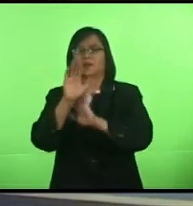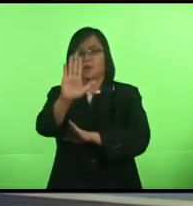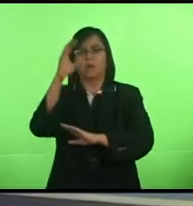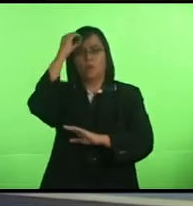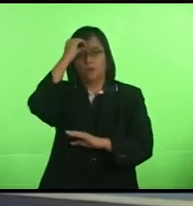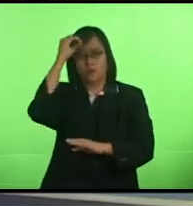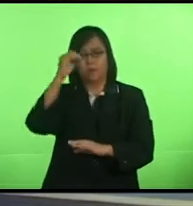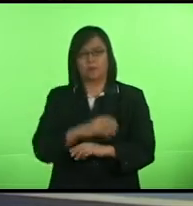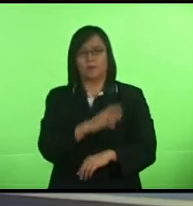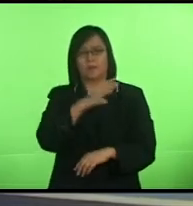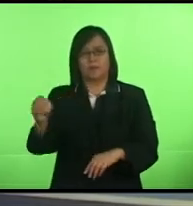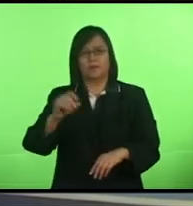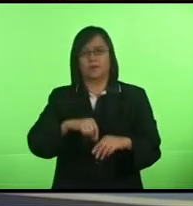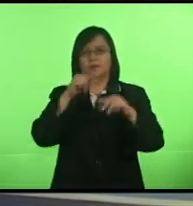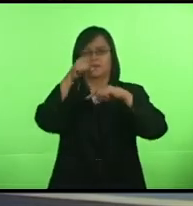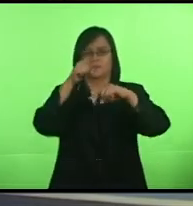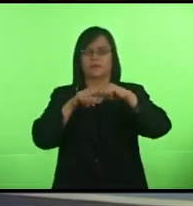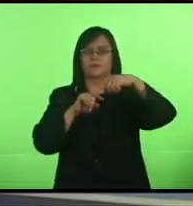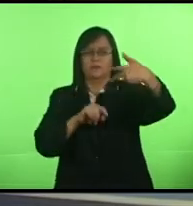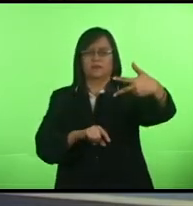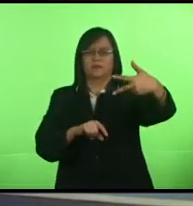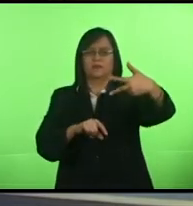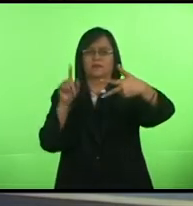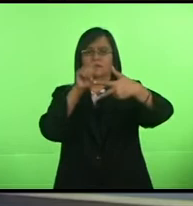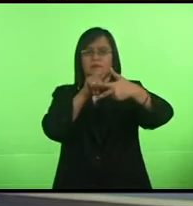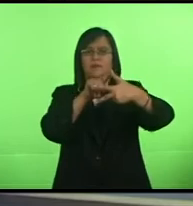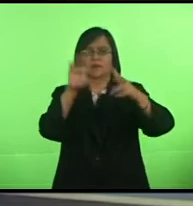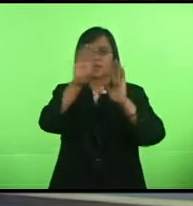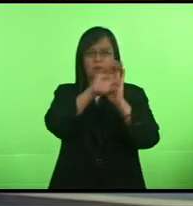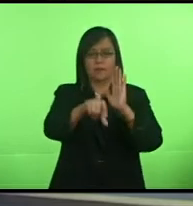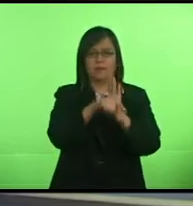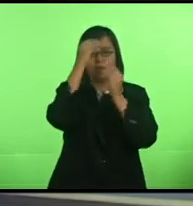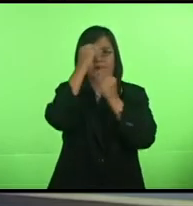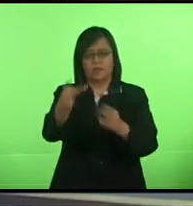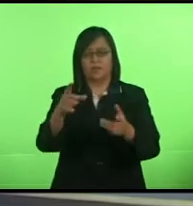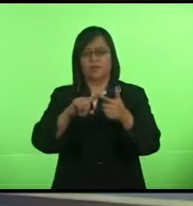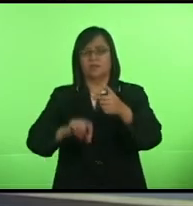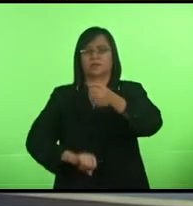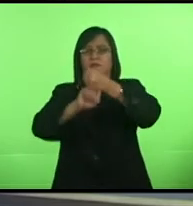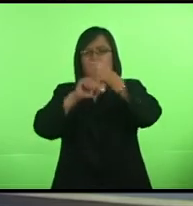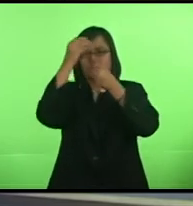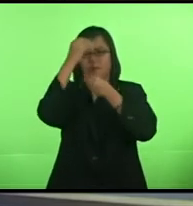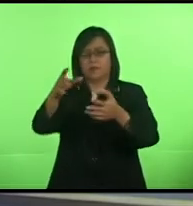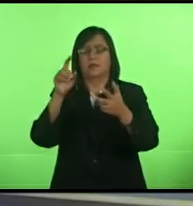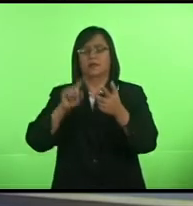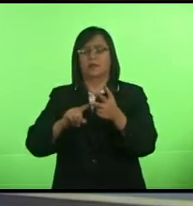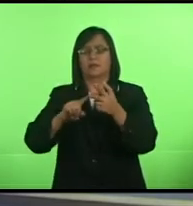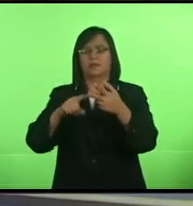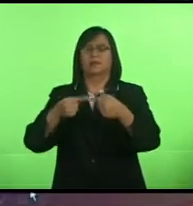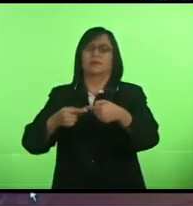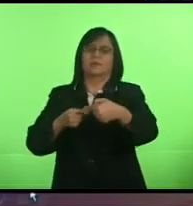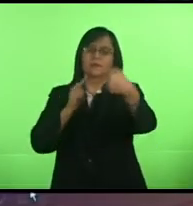3 categories: the background information, the supporting information, and also the opposing information.